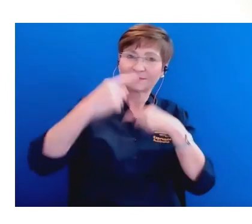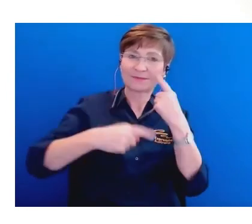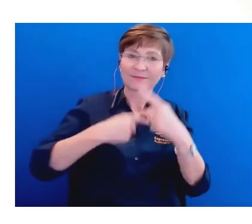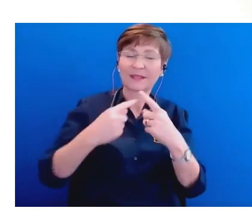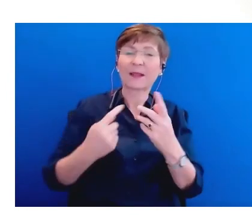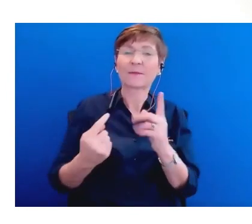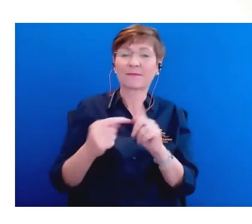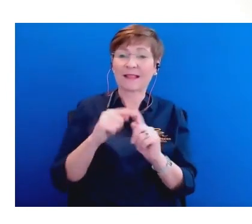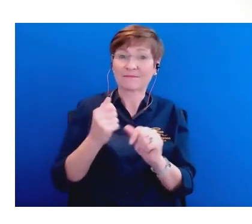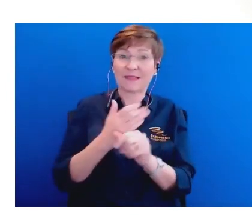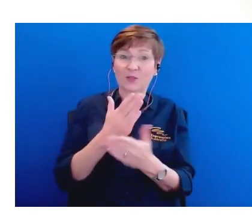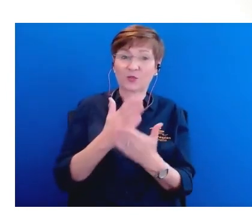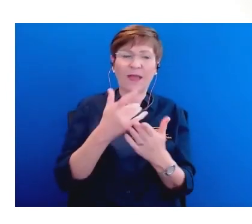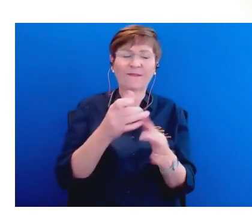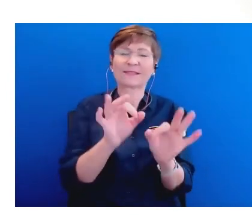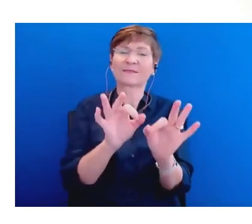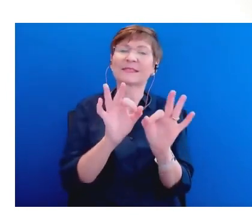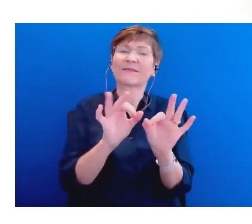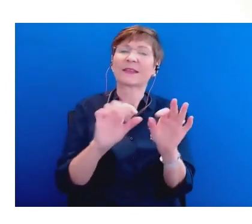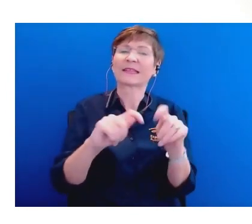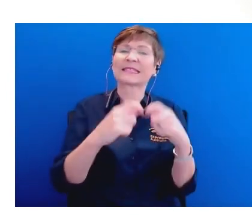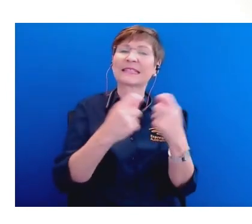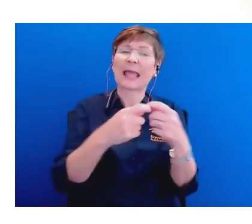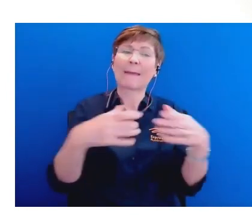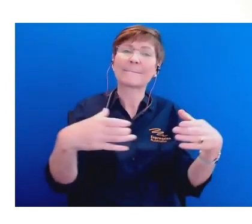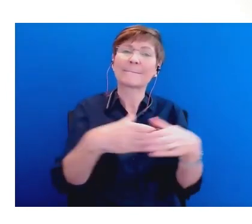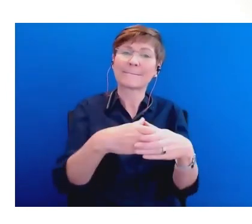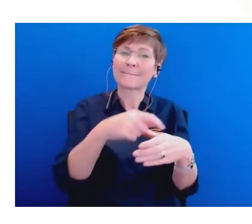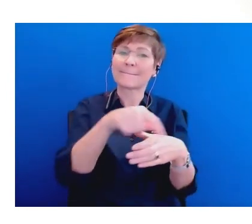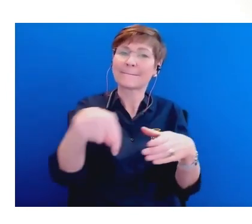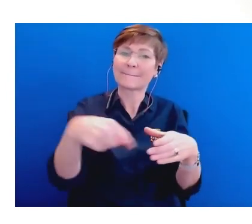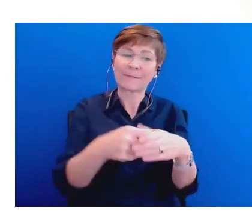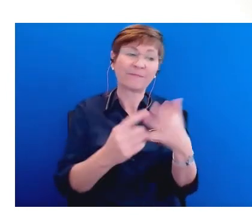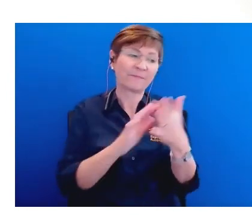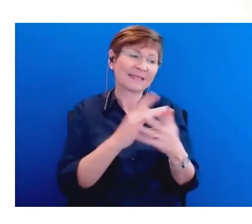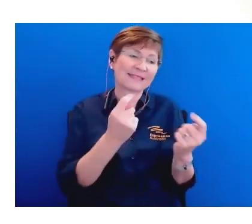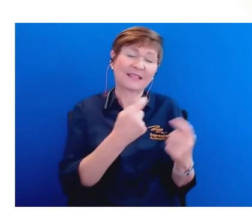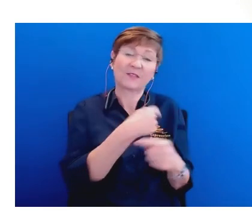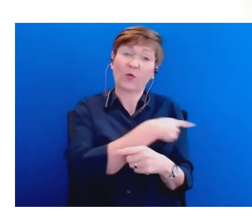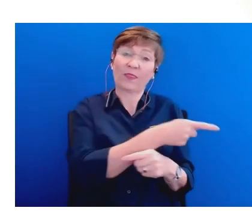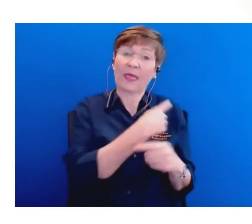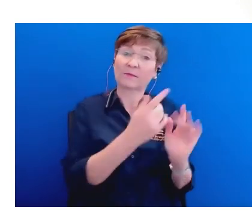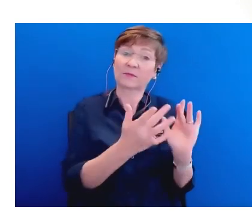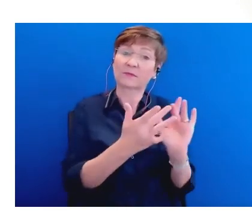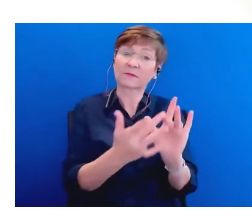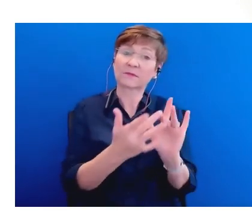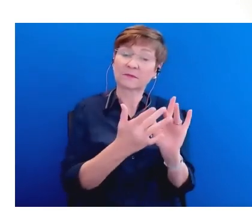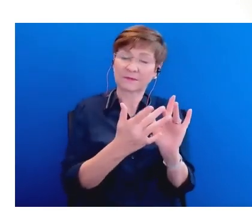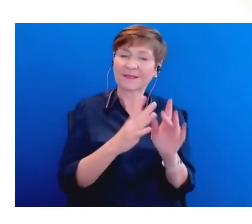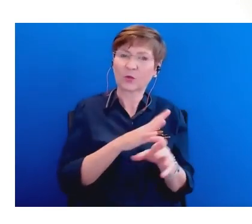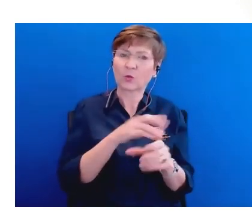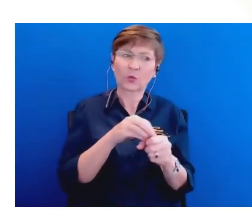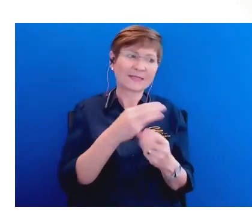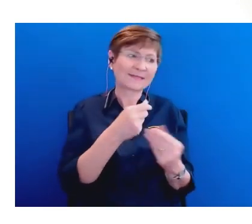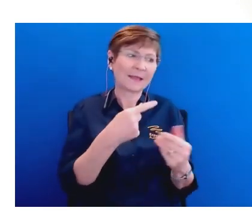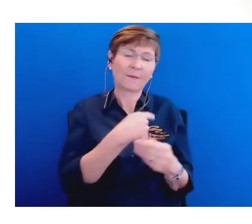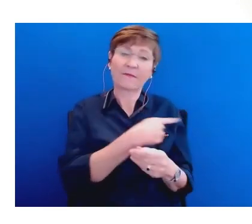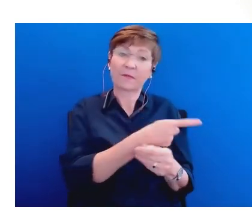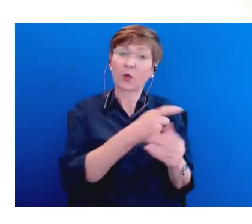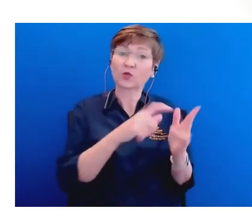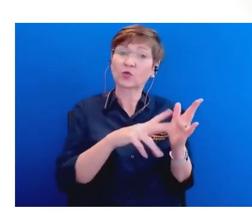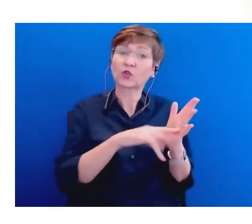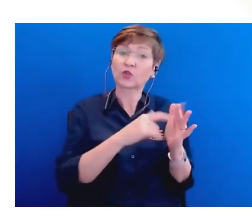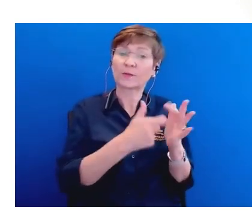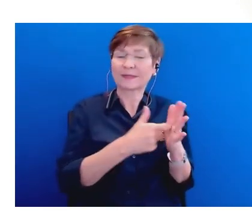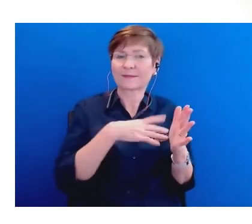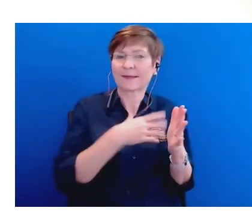is available and genuinely easy to reach for all consumers, including consumers who might require extra time,